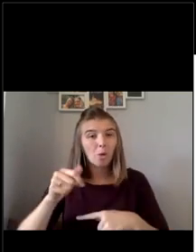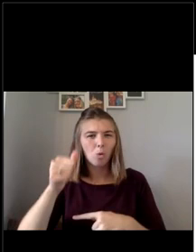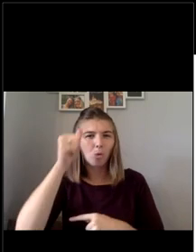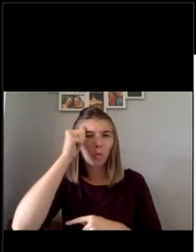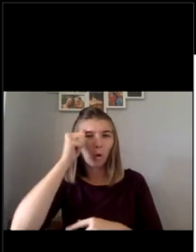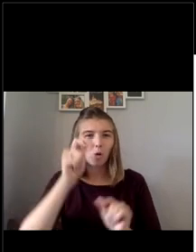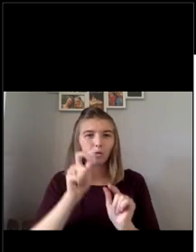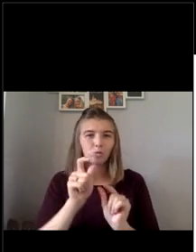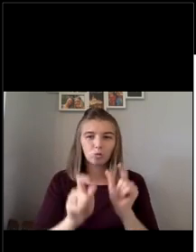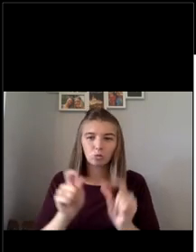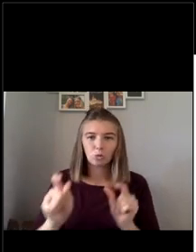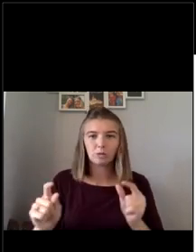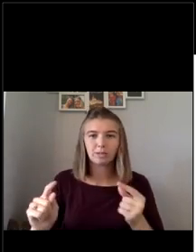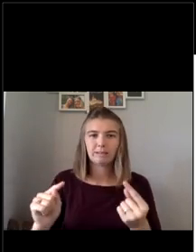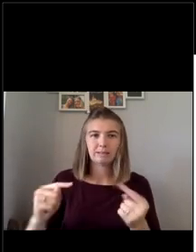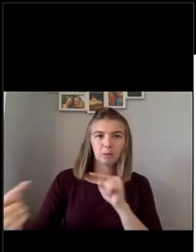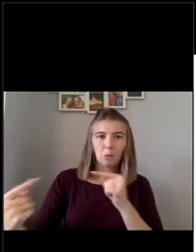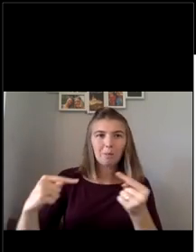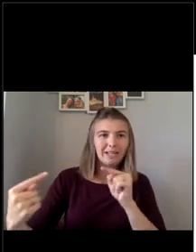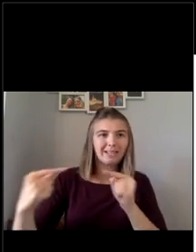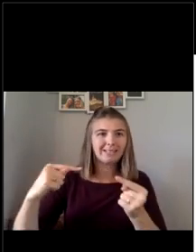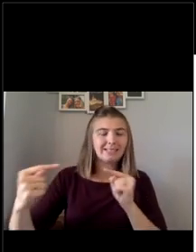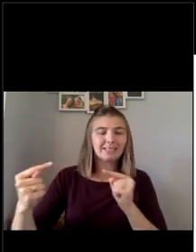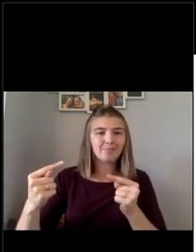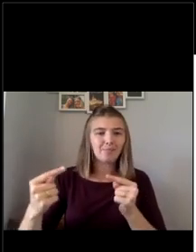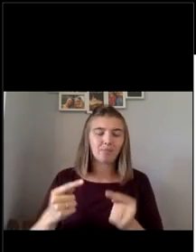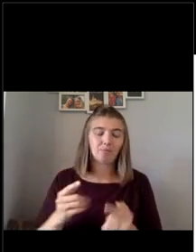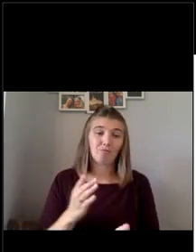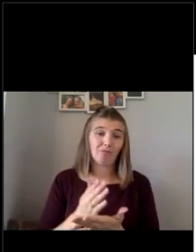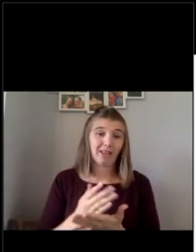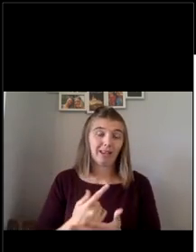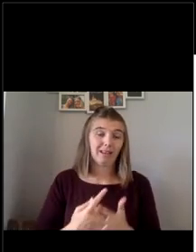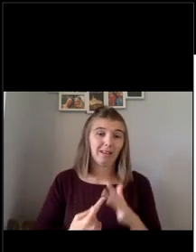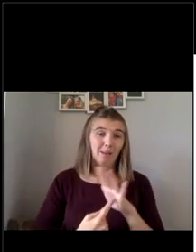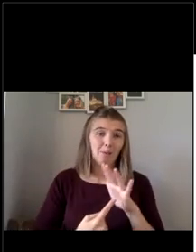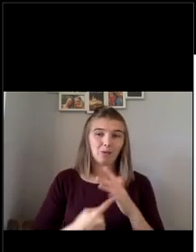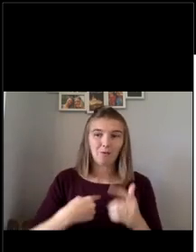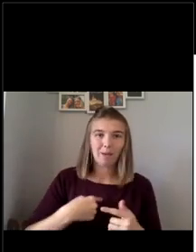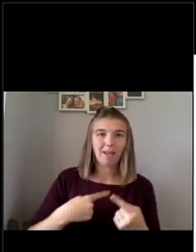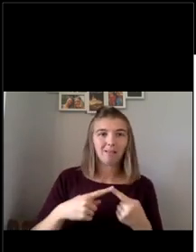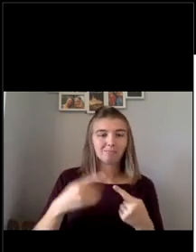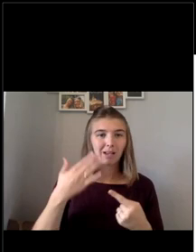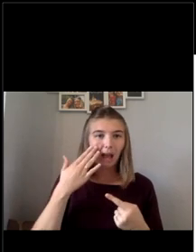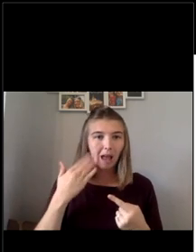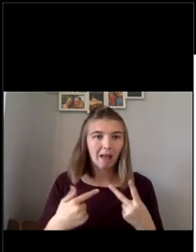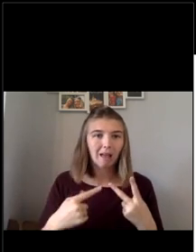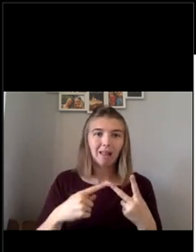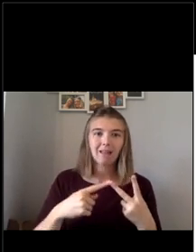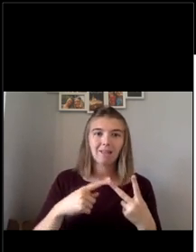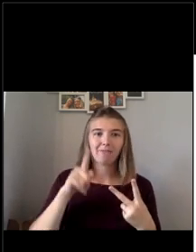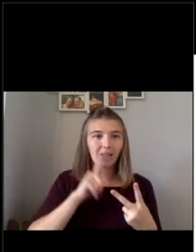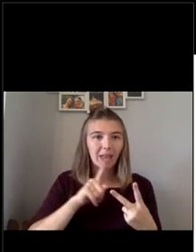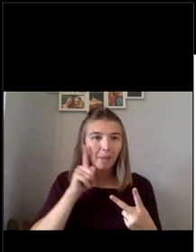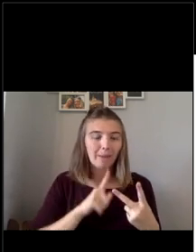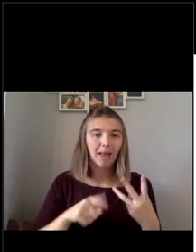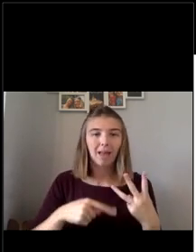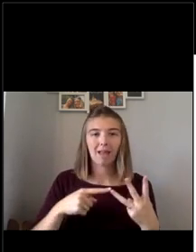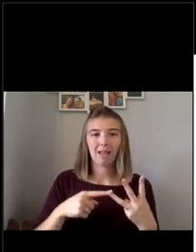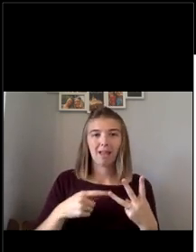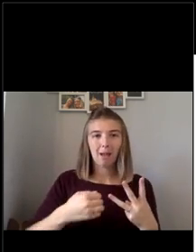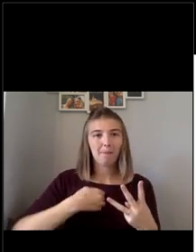in my well-being as well. You know, being a person of color, being a female, and given all my initial experiences with